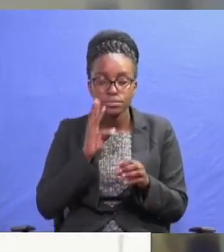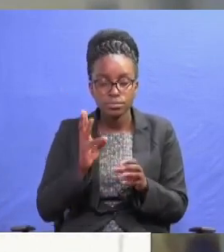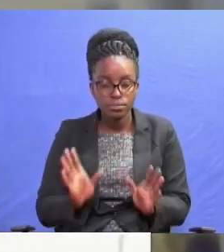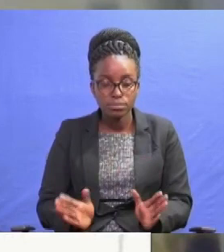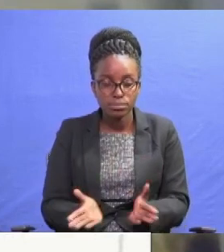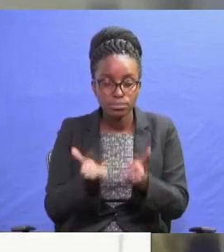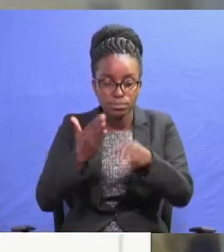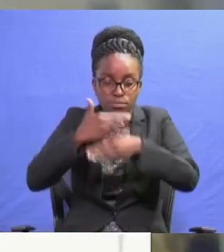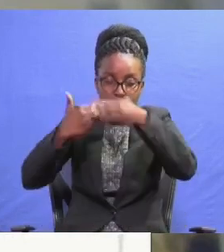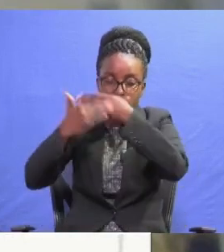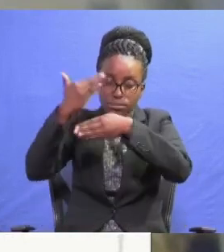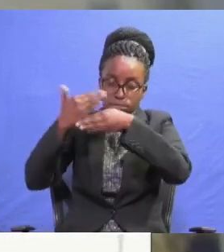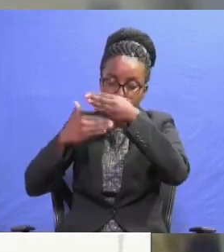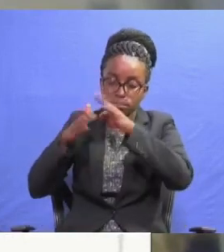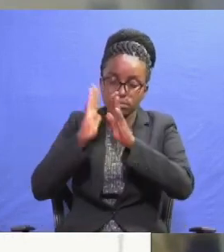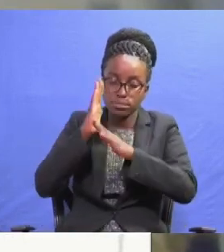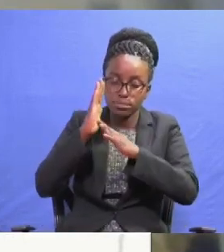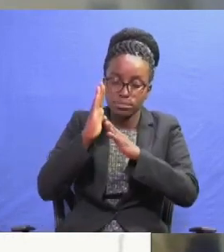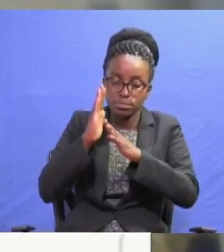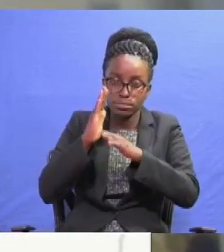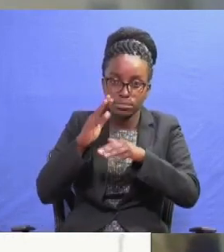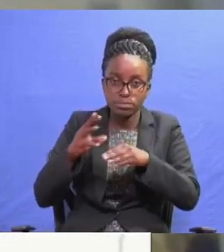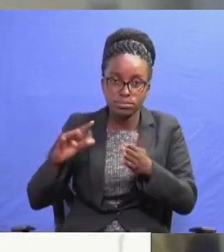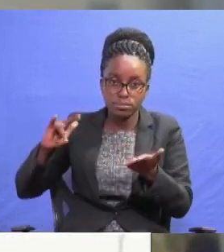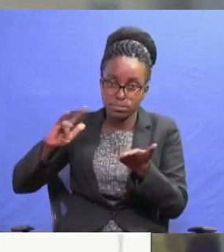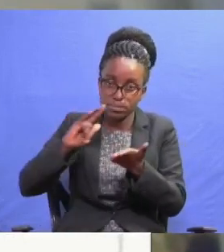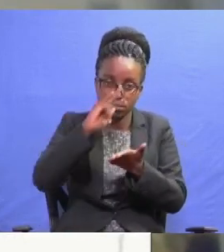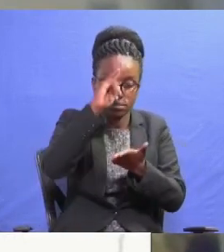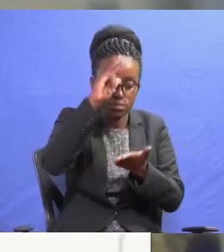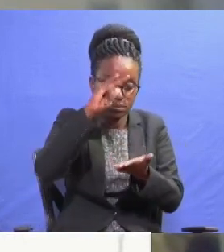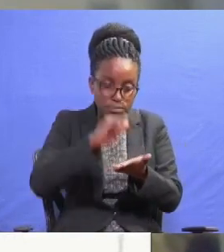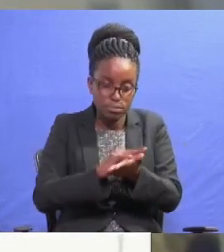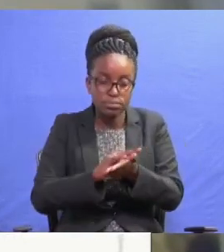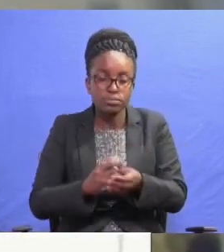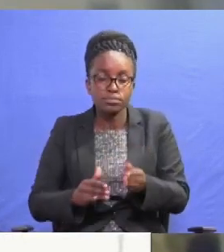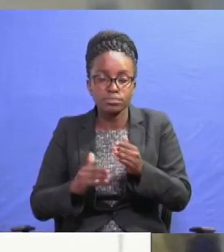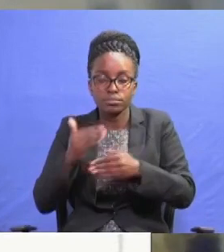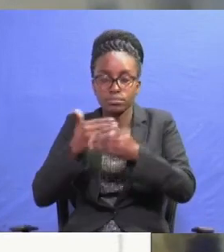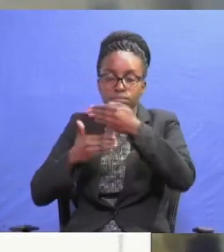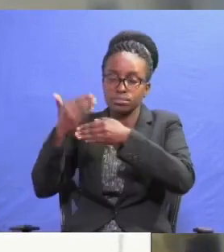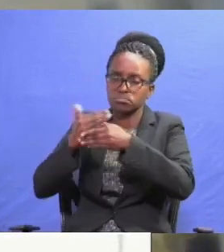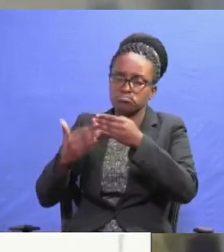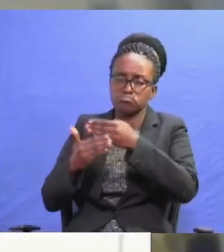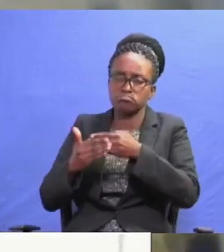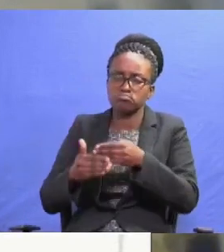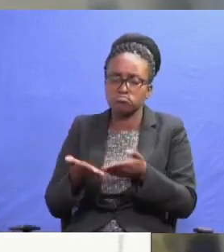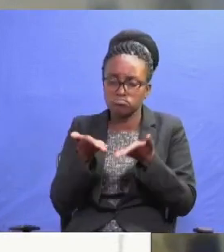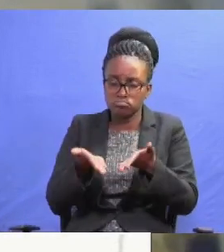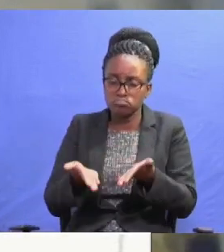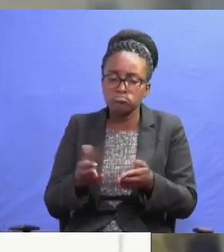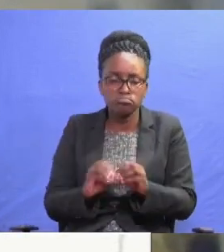to say, no, yes, you have a good plan, but you can't build it here. And they give them a reason why they cannot build them, where they cannot build it